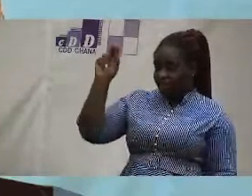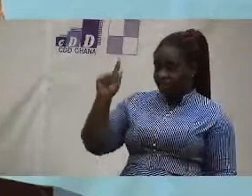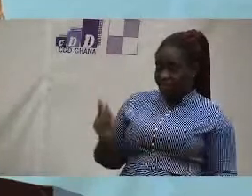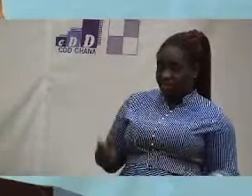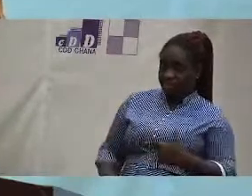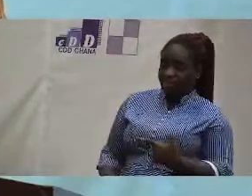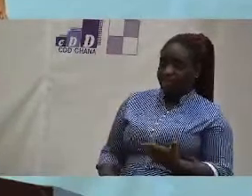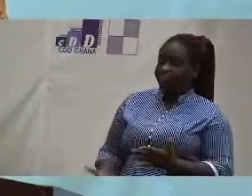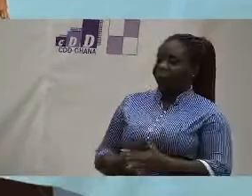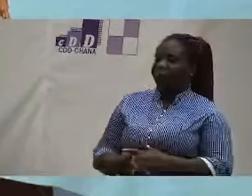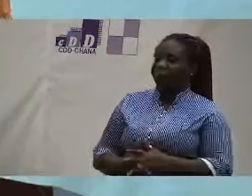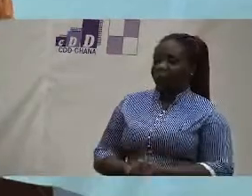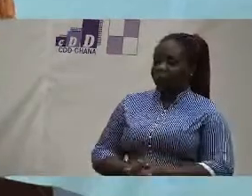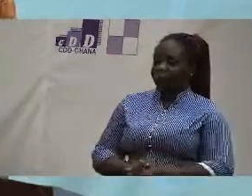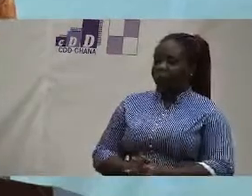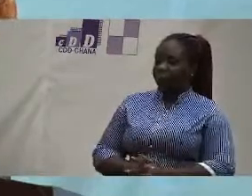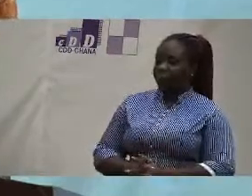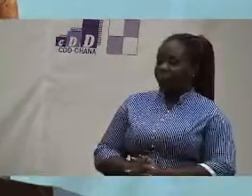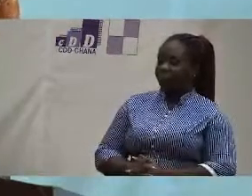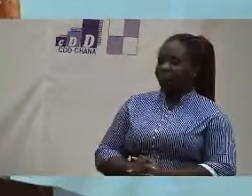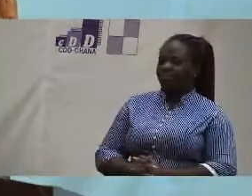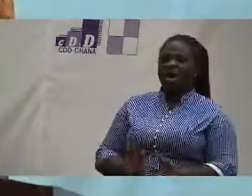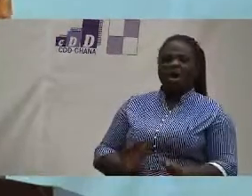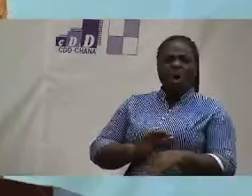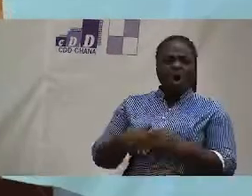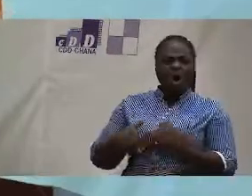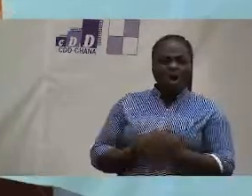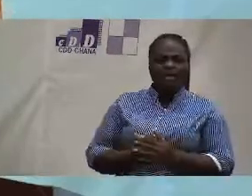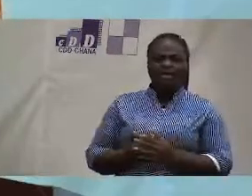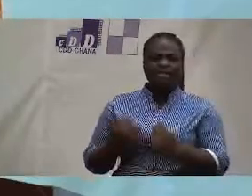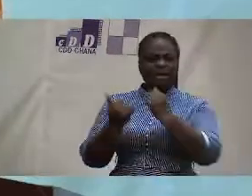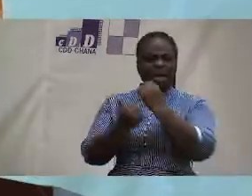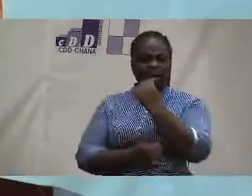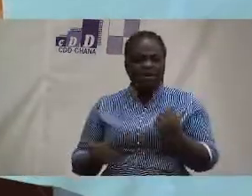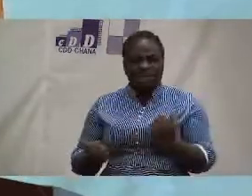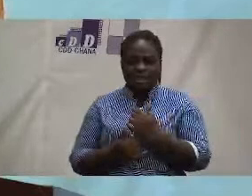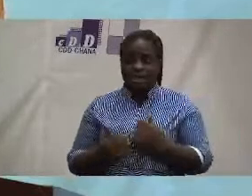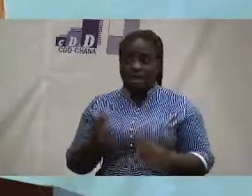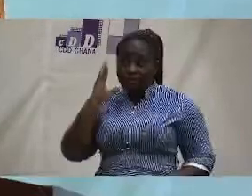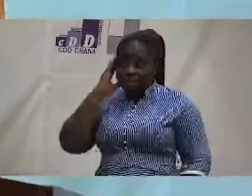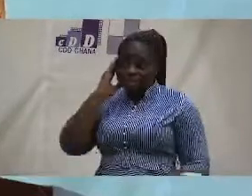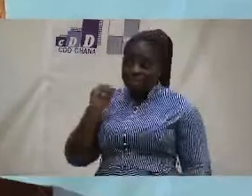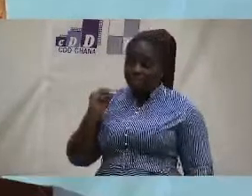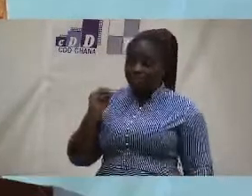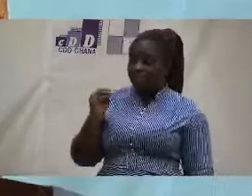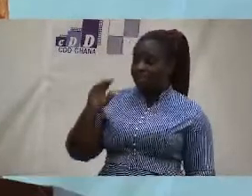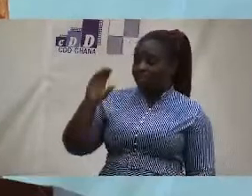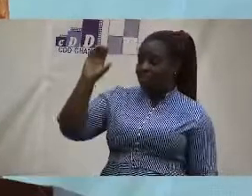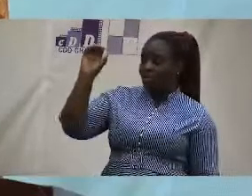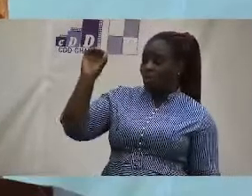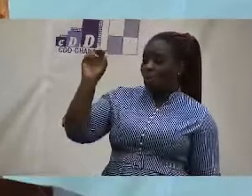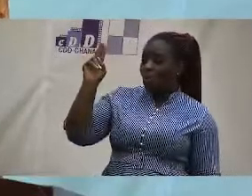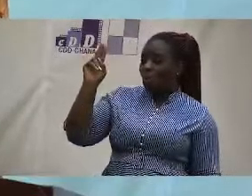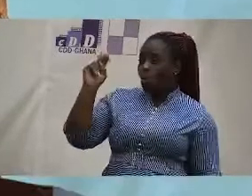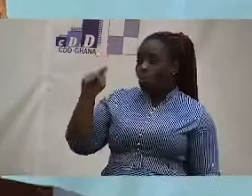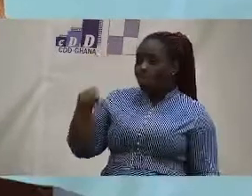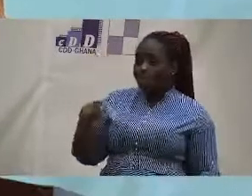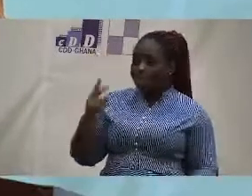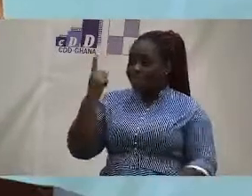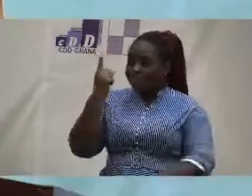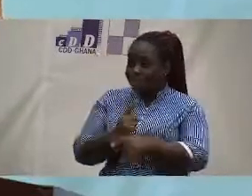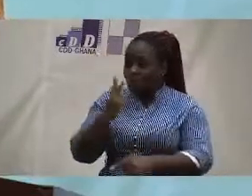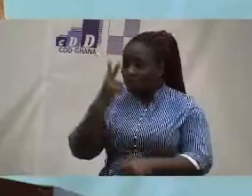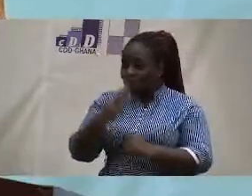parcel of us. Across these countries that have actually experienced coups in this last